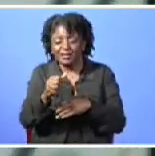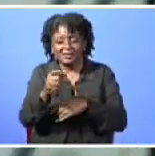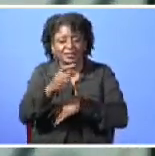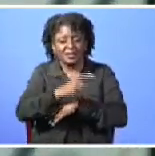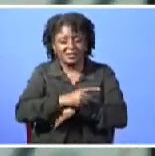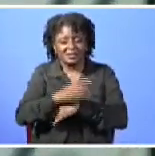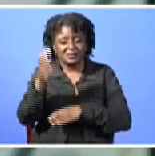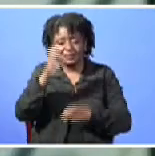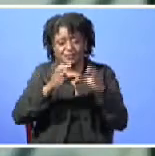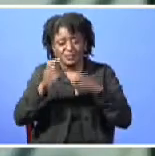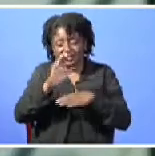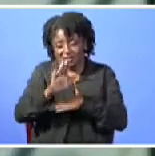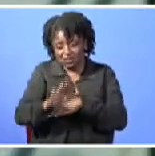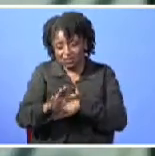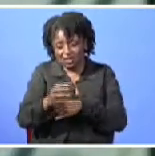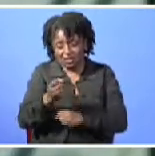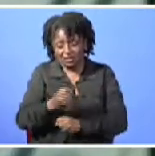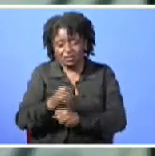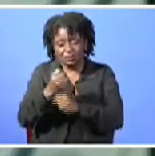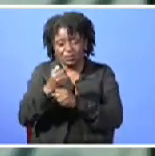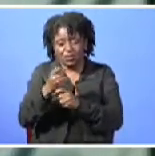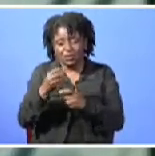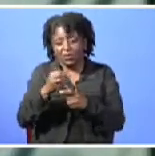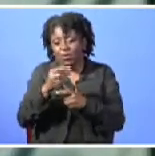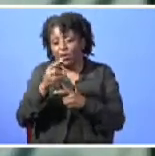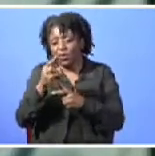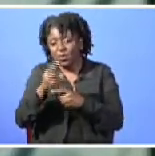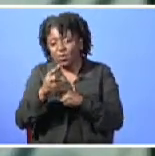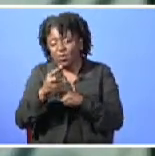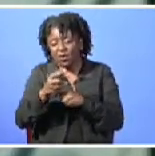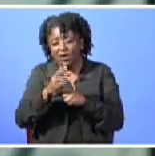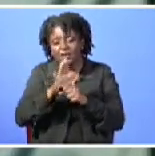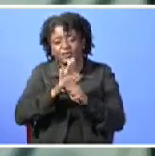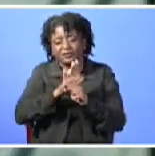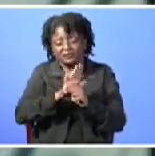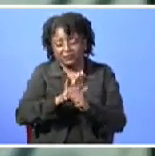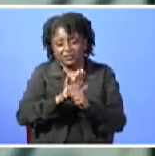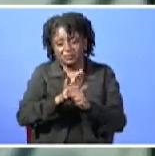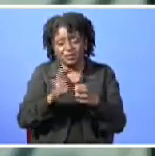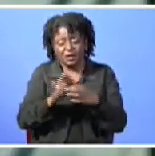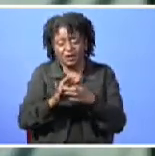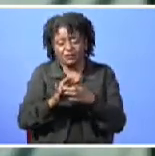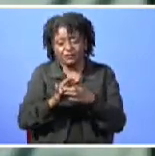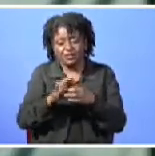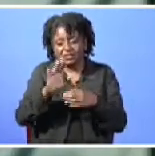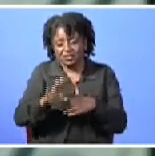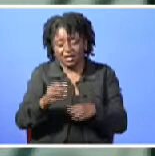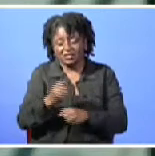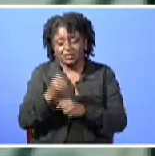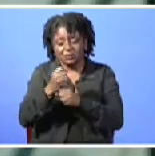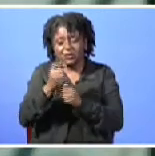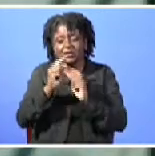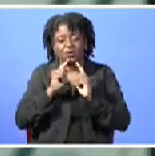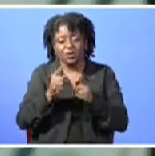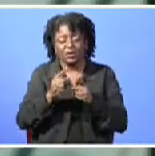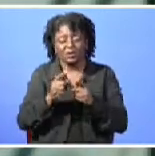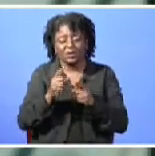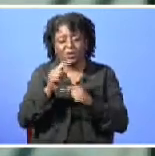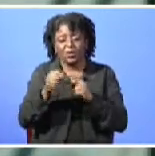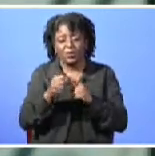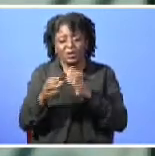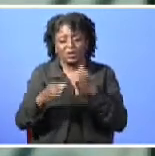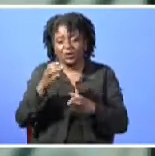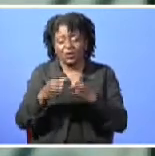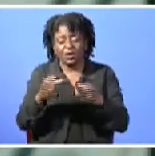seeking child support or the enforcement of a child support order. With courts closed, you got to factor in for